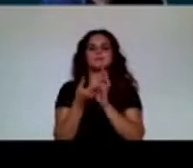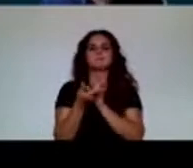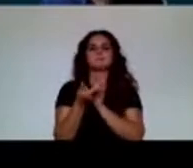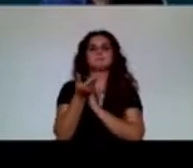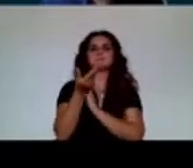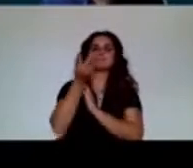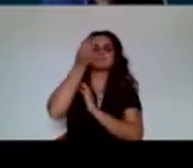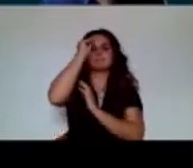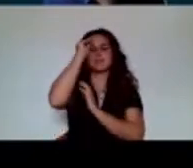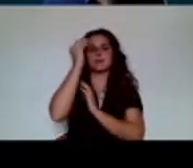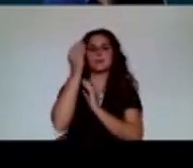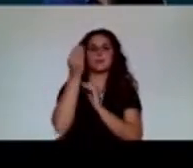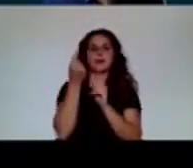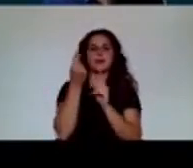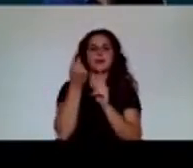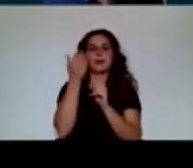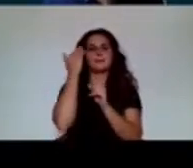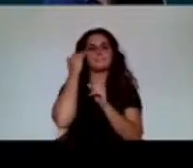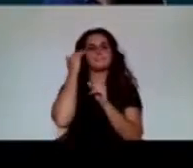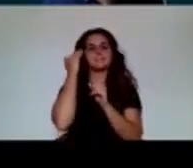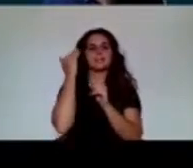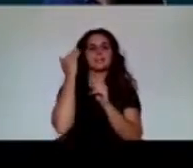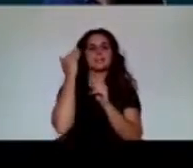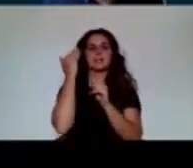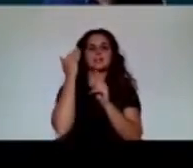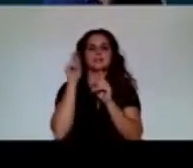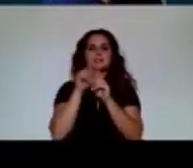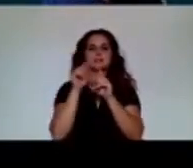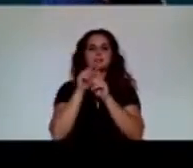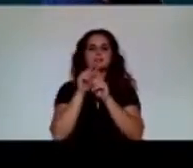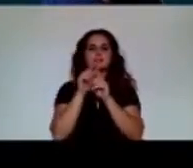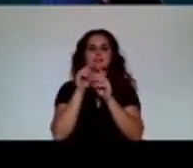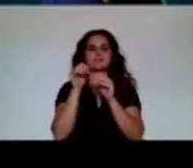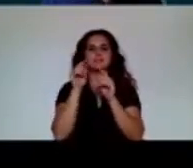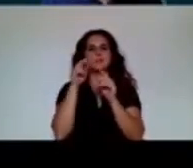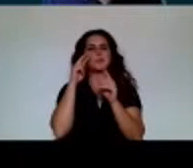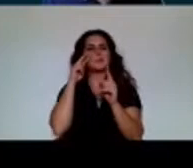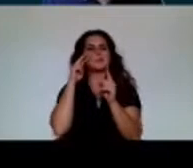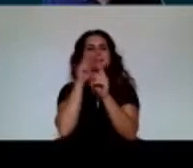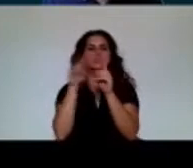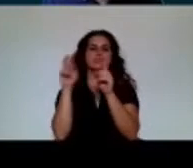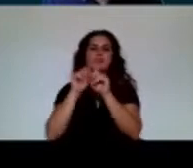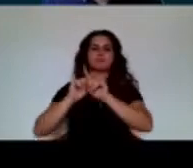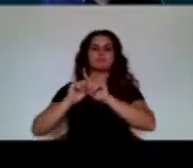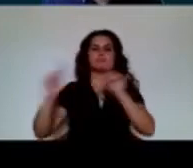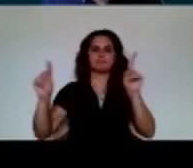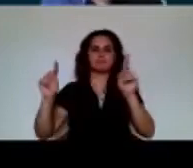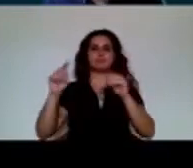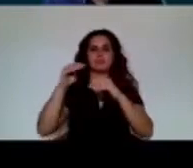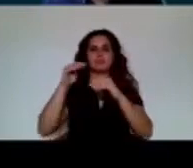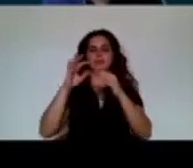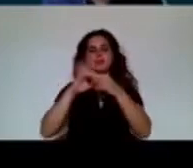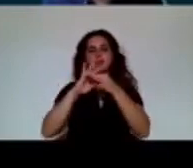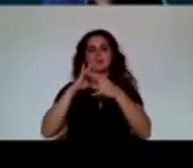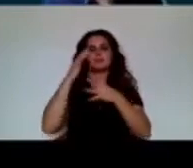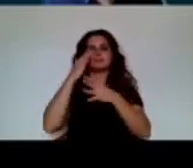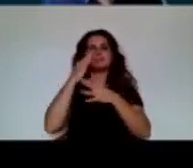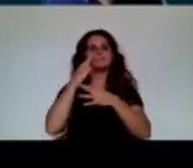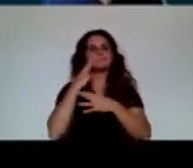that allows them to hold a less extreme view of racial